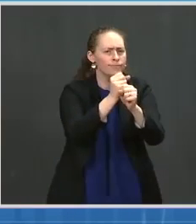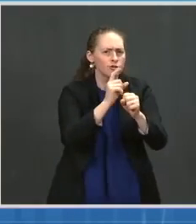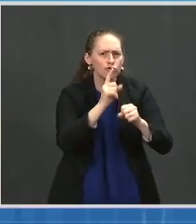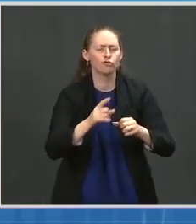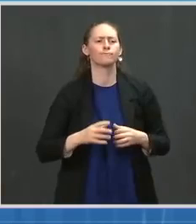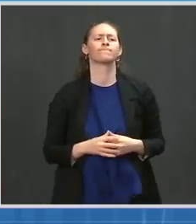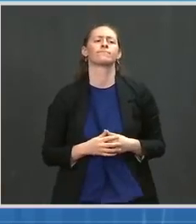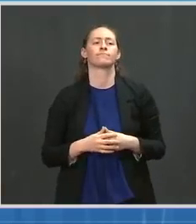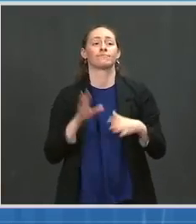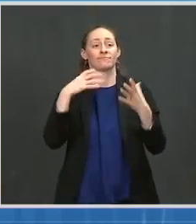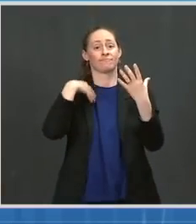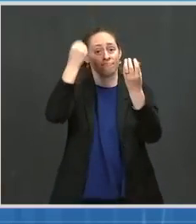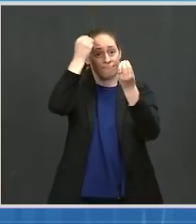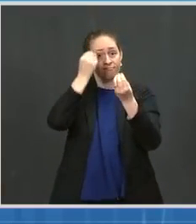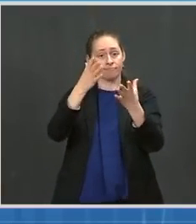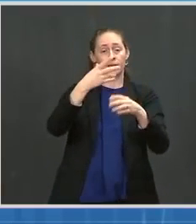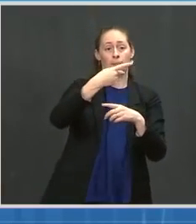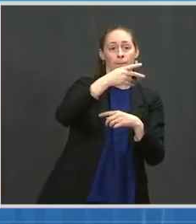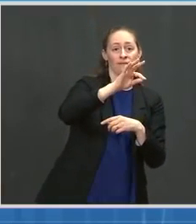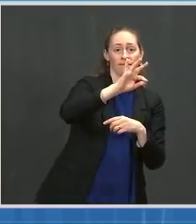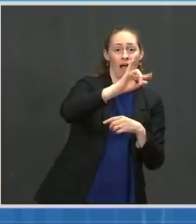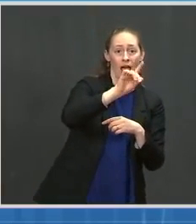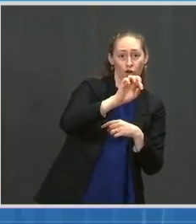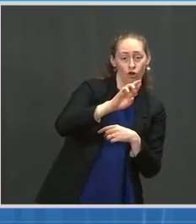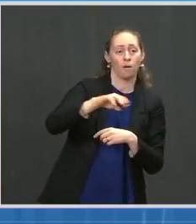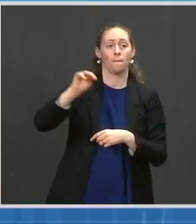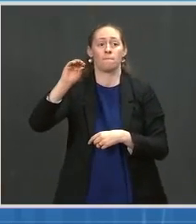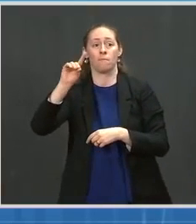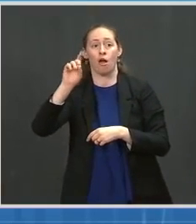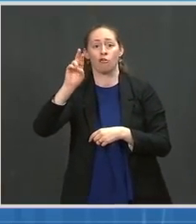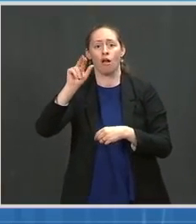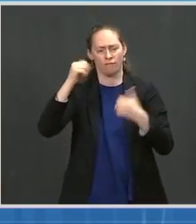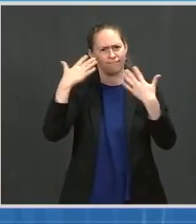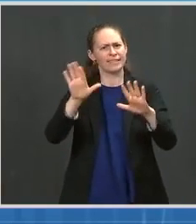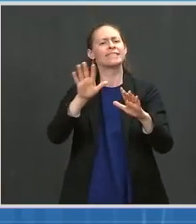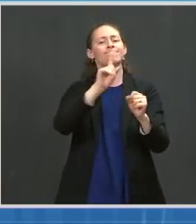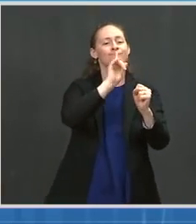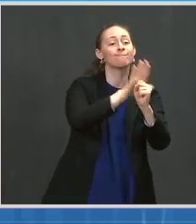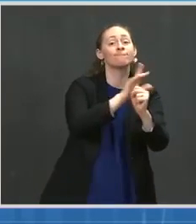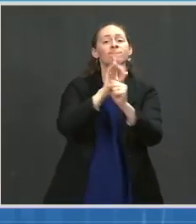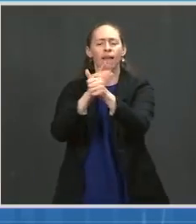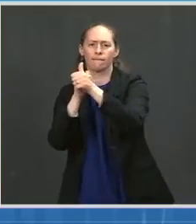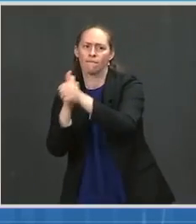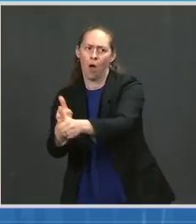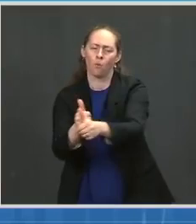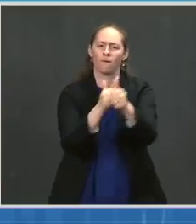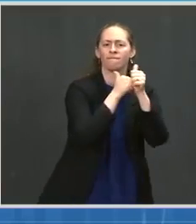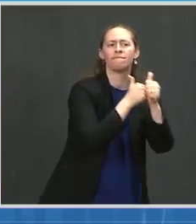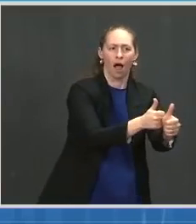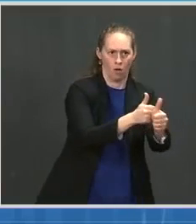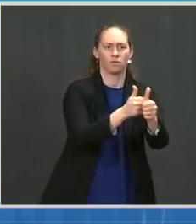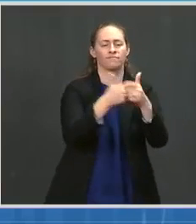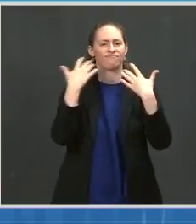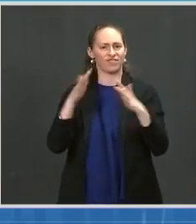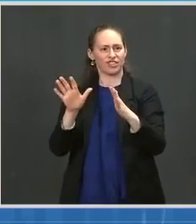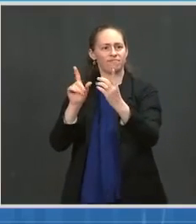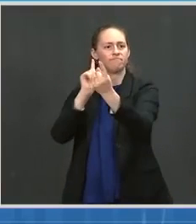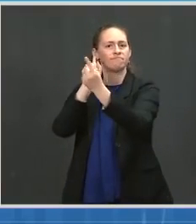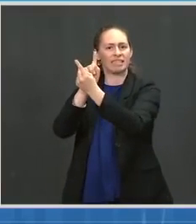Both Pfizer and Moderna are on track to meet their commitment of each delivering a total of 200 million doses by the end of